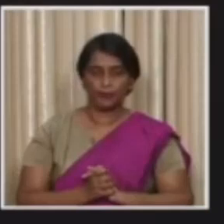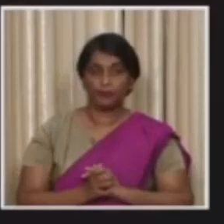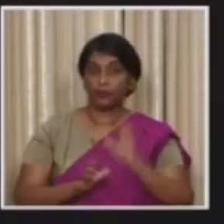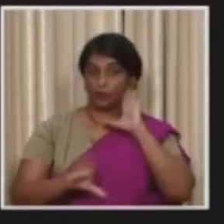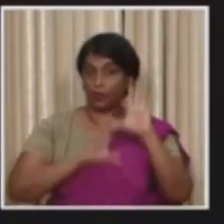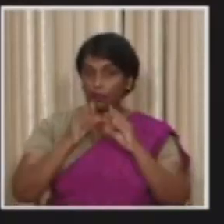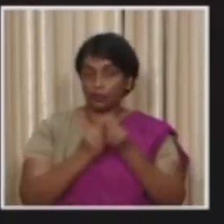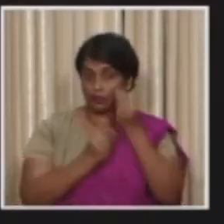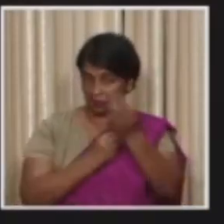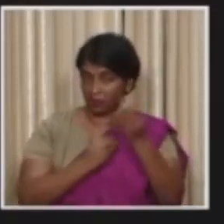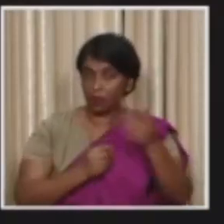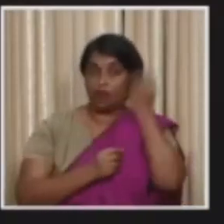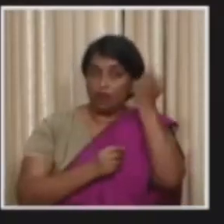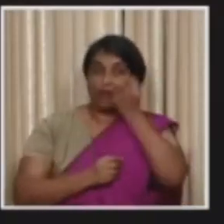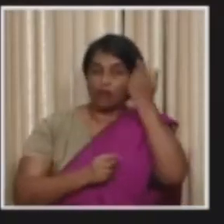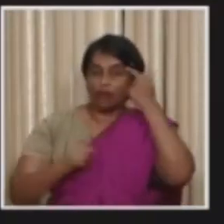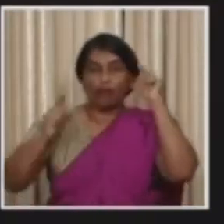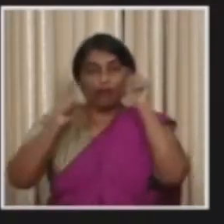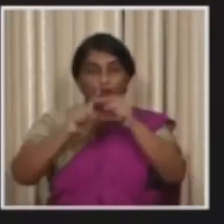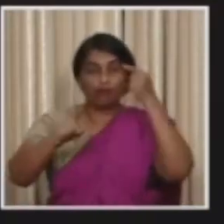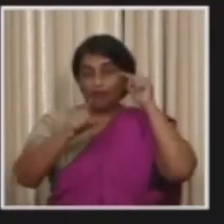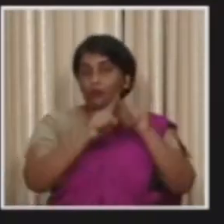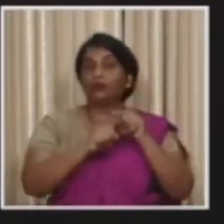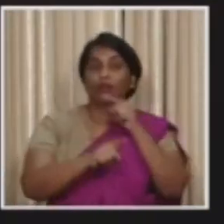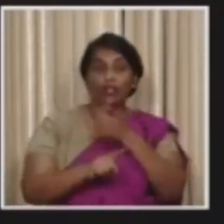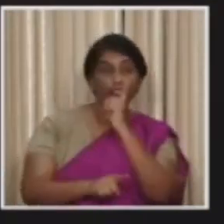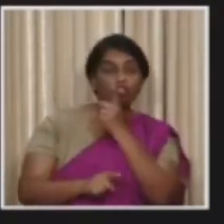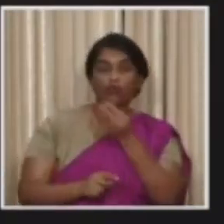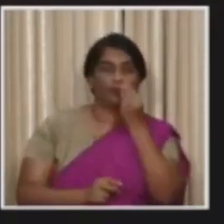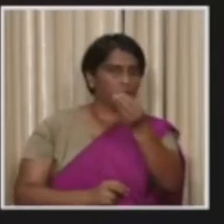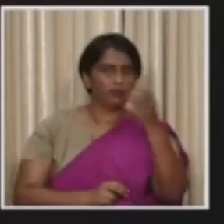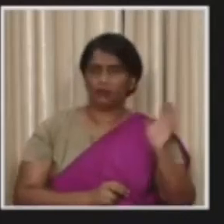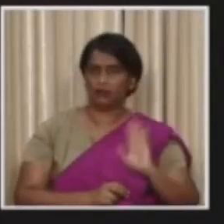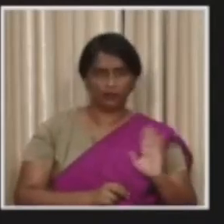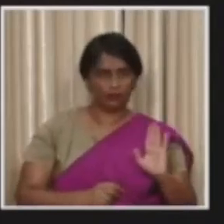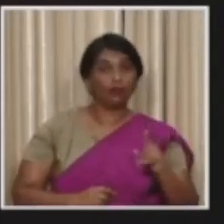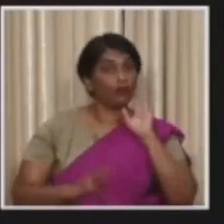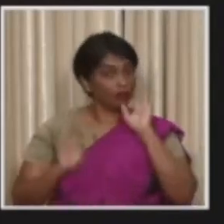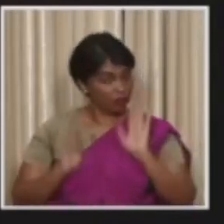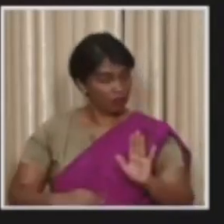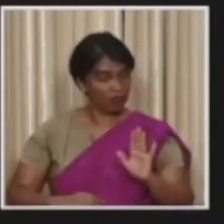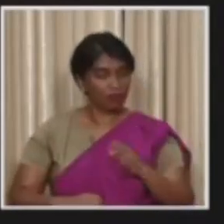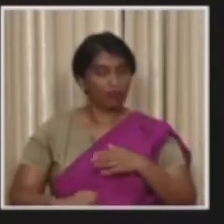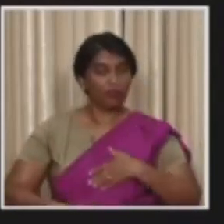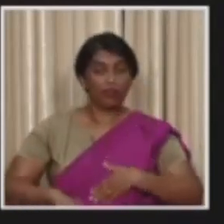Toroturu sapayannan hoya hoya oun passe gihilla ounwa danduwam karannata onna. Enamuth toroturu sapayannan